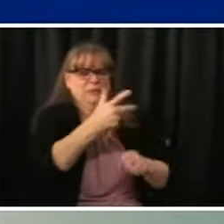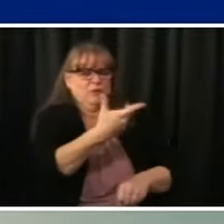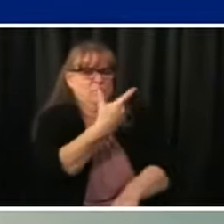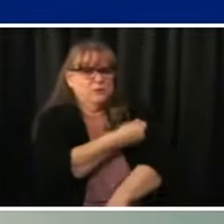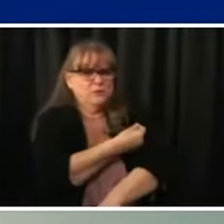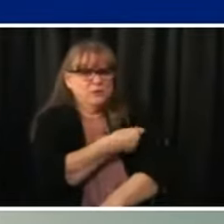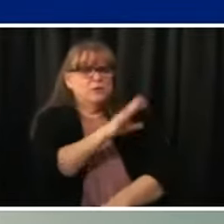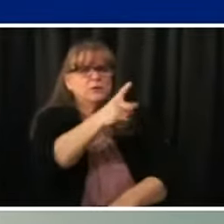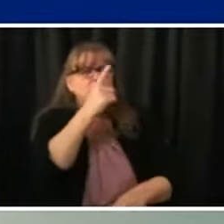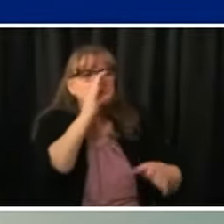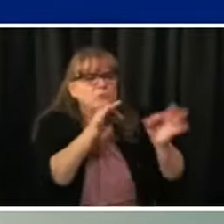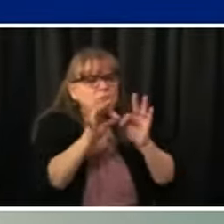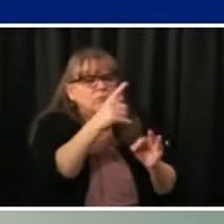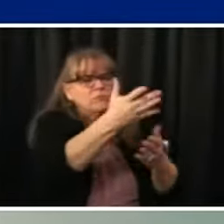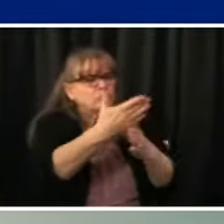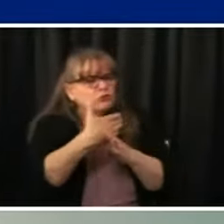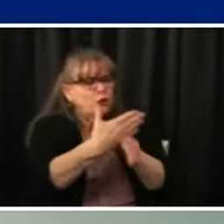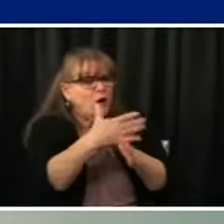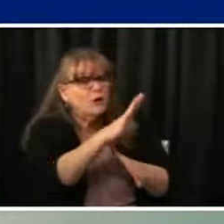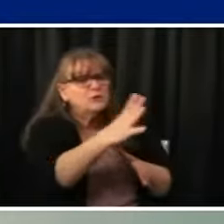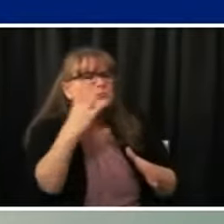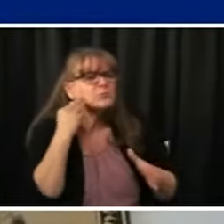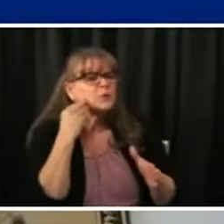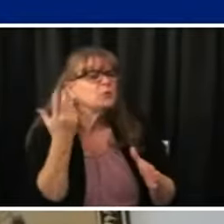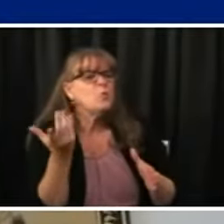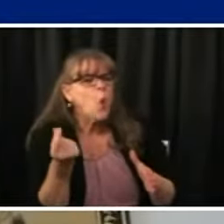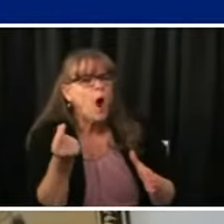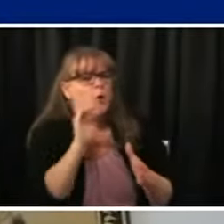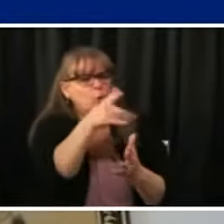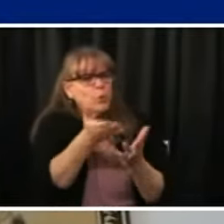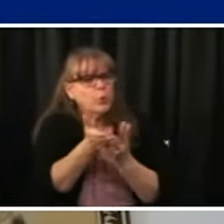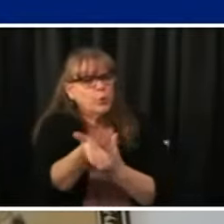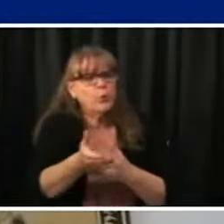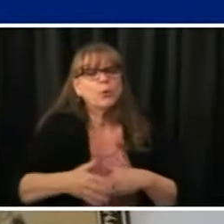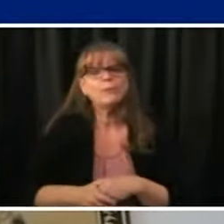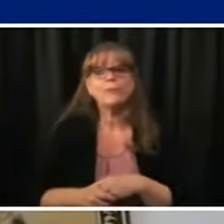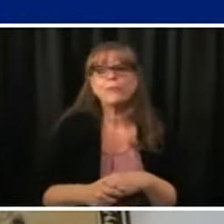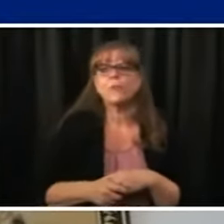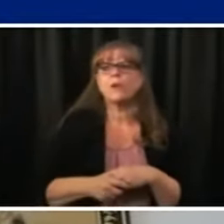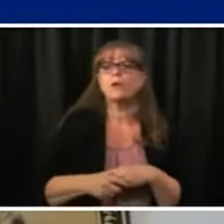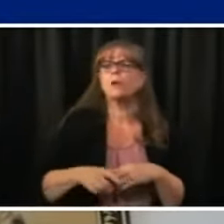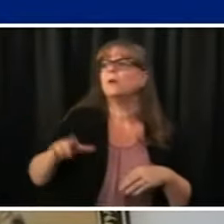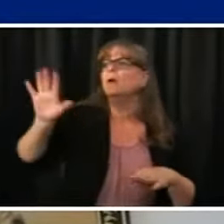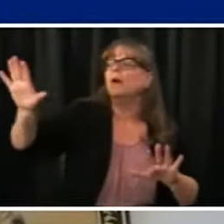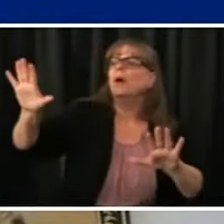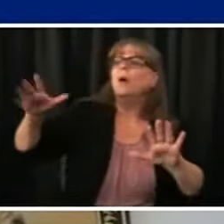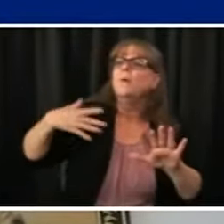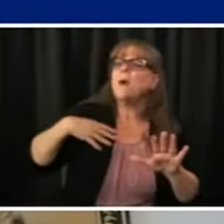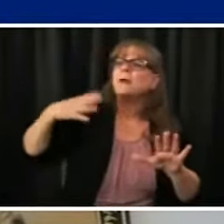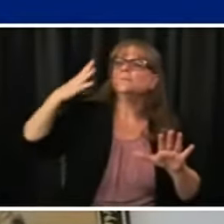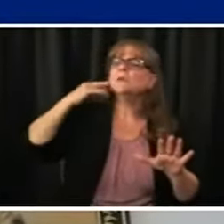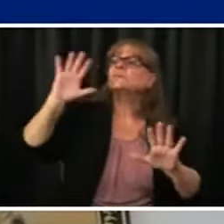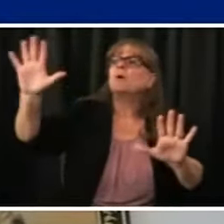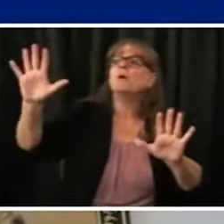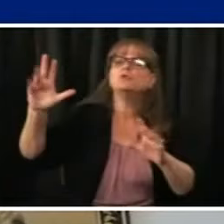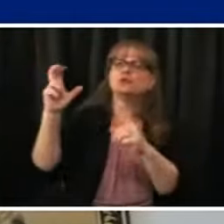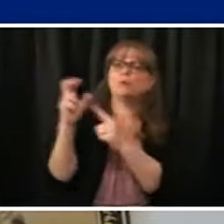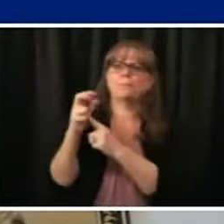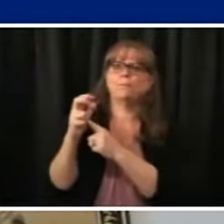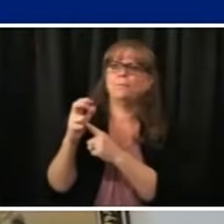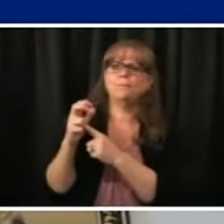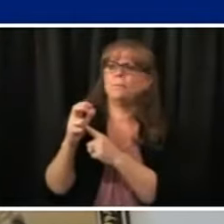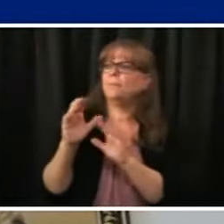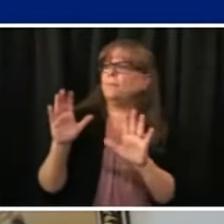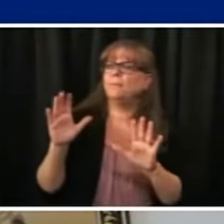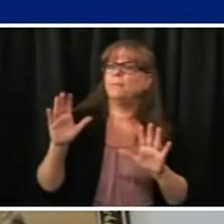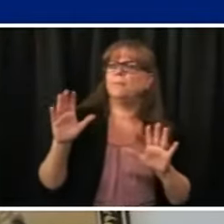experience. Sure. My experience was fast. We just went to the site. Once we got the